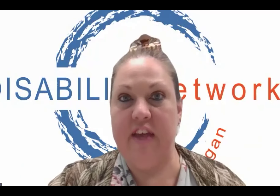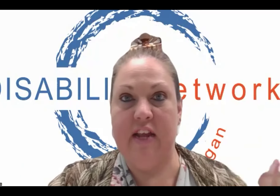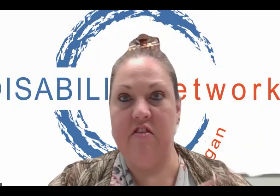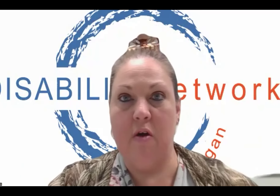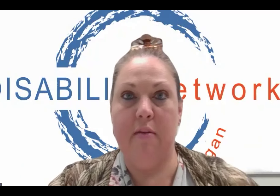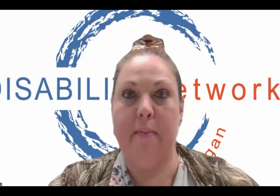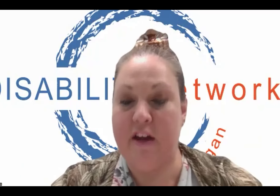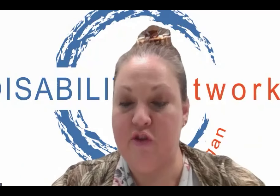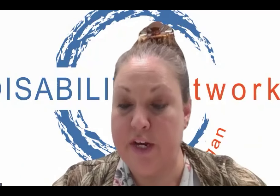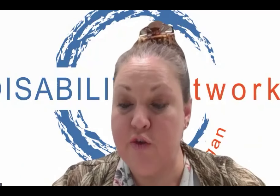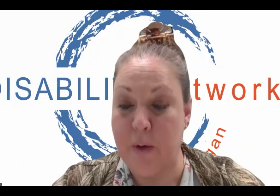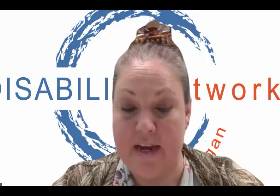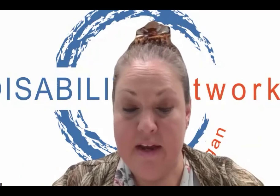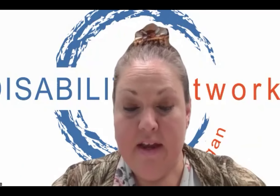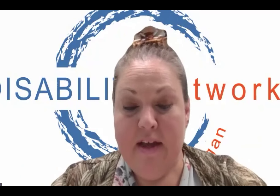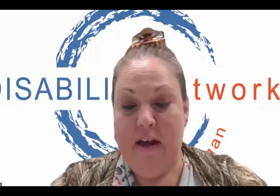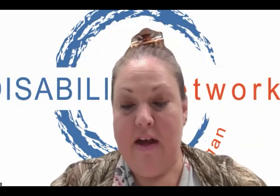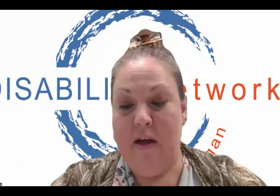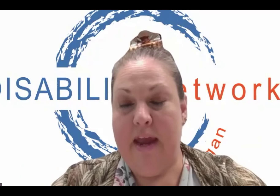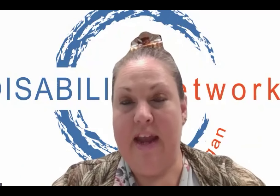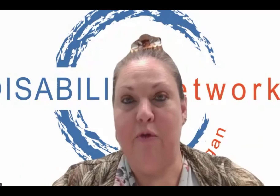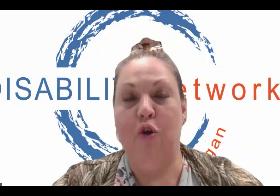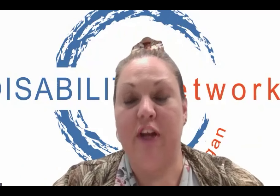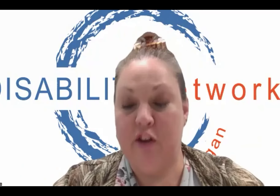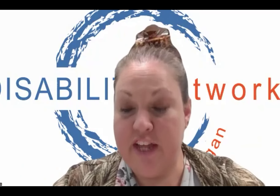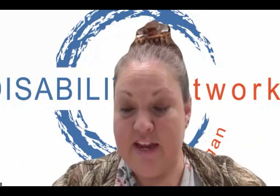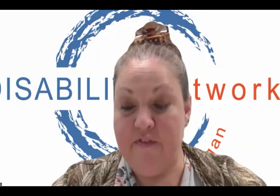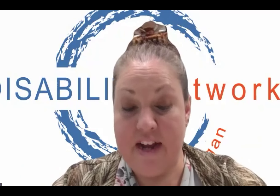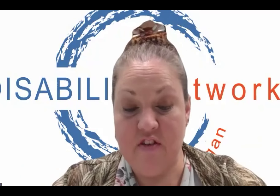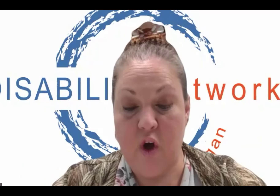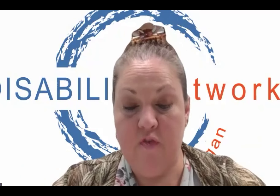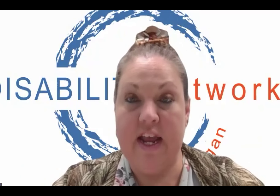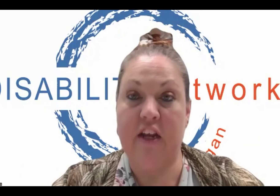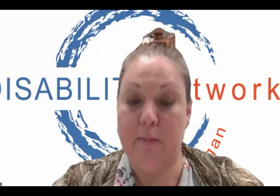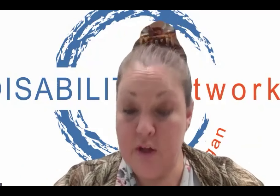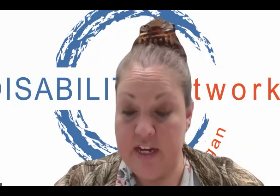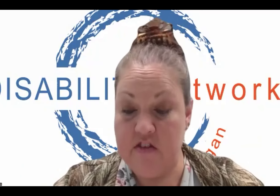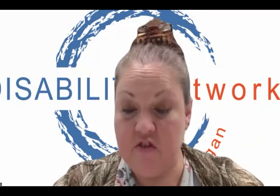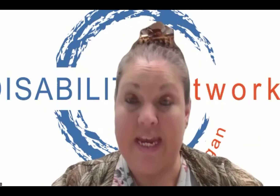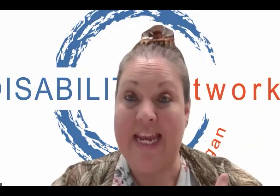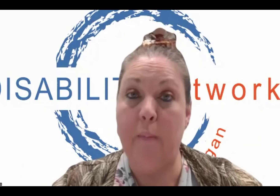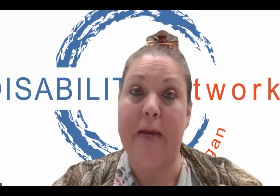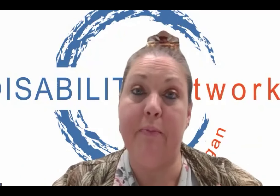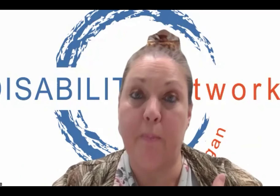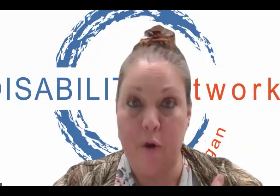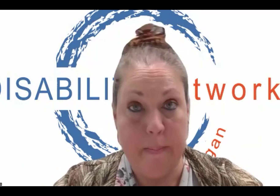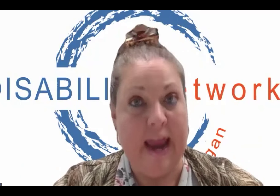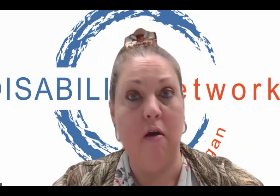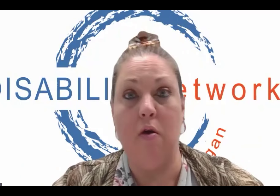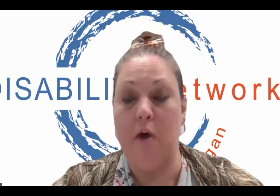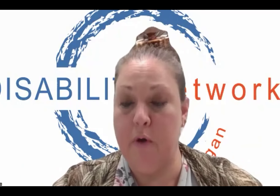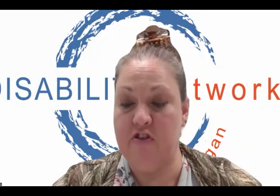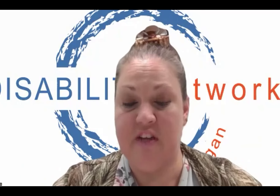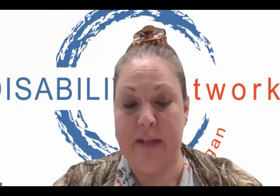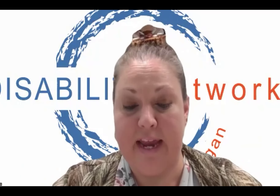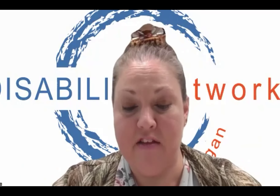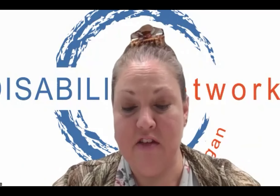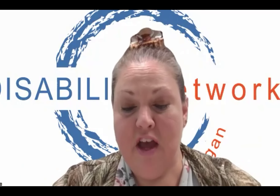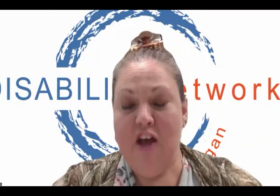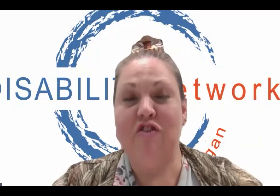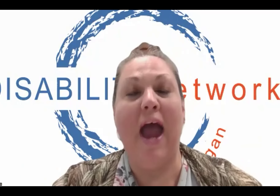when everything had started back in 2020. And I'm currently looking at the effects of COVID on communities so we can help people prepare